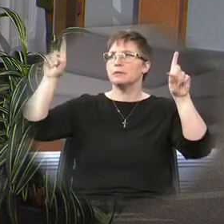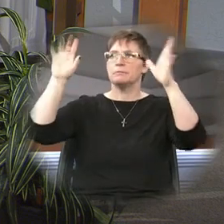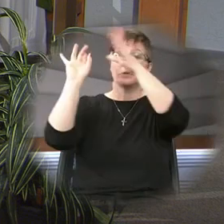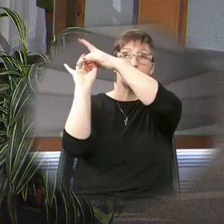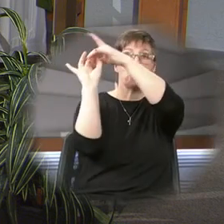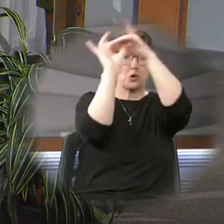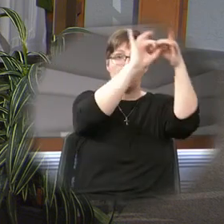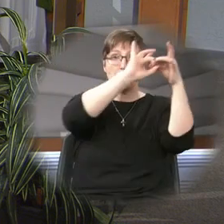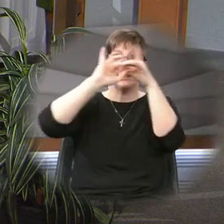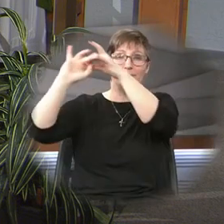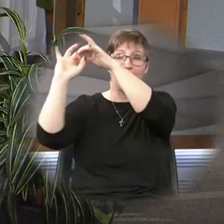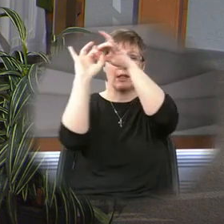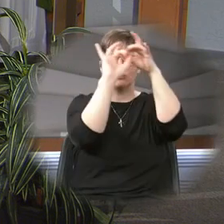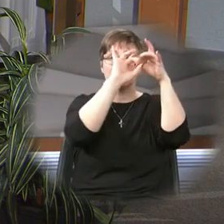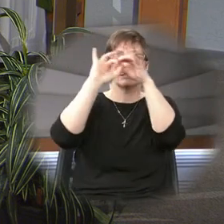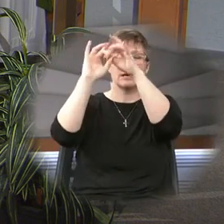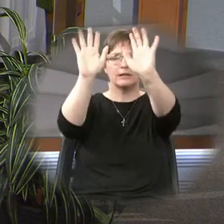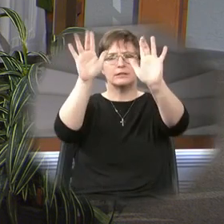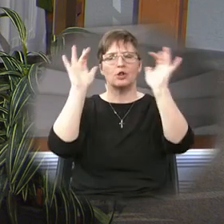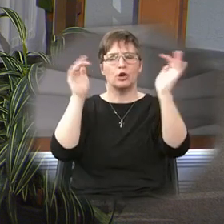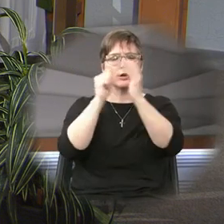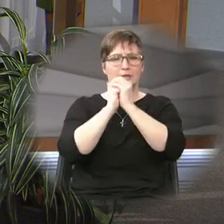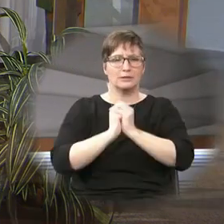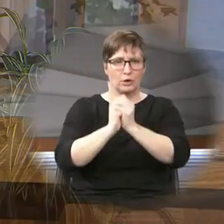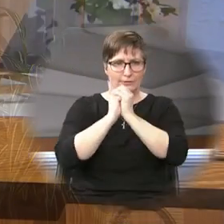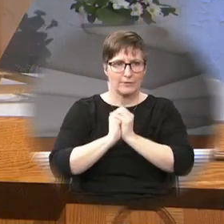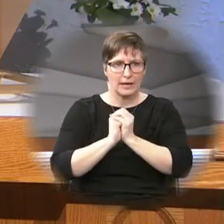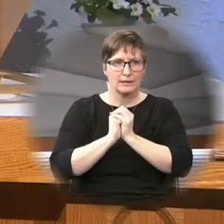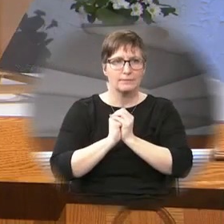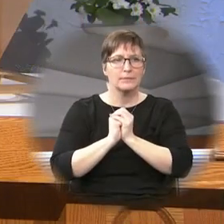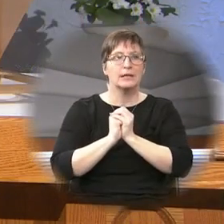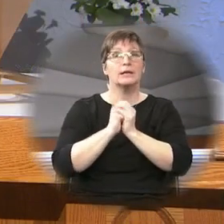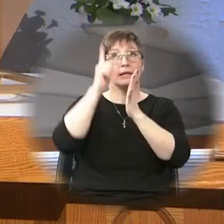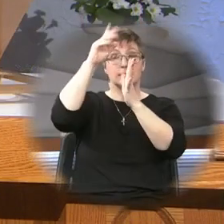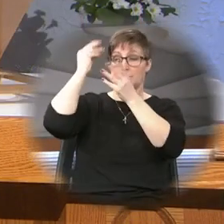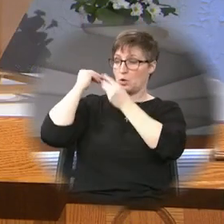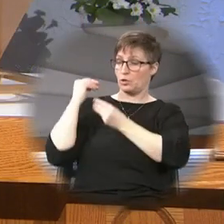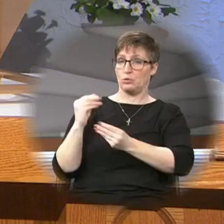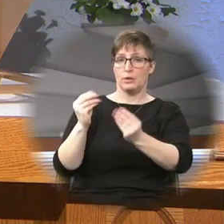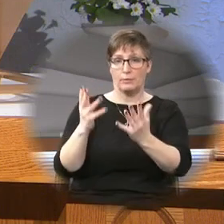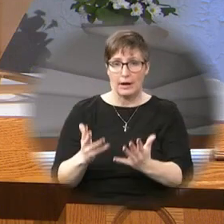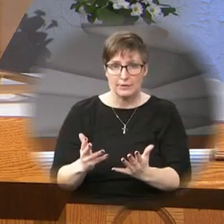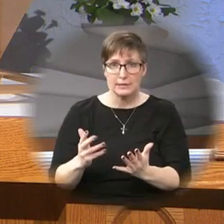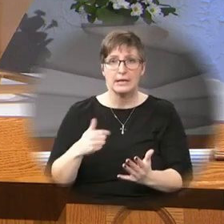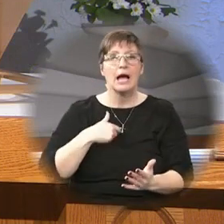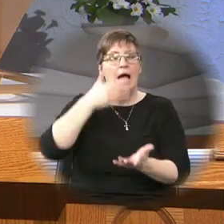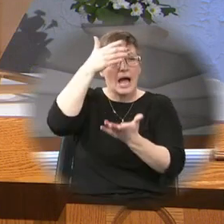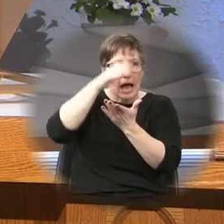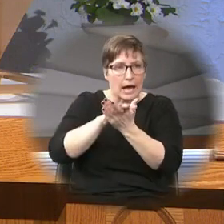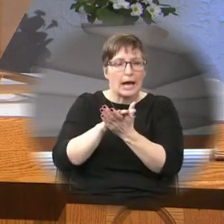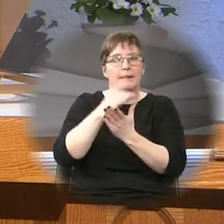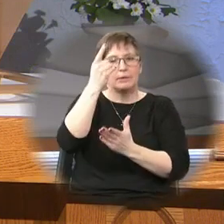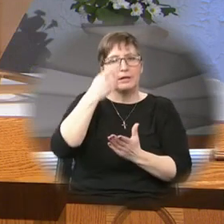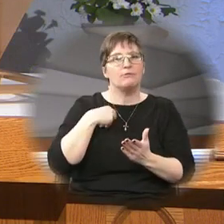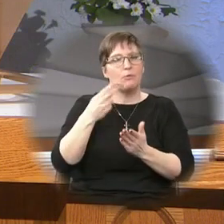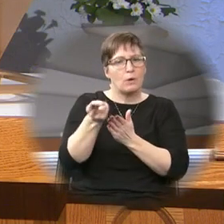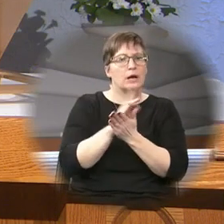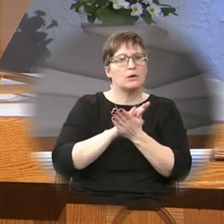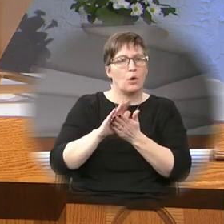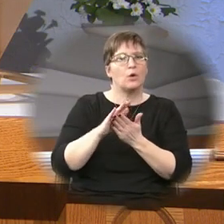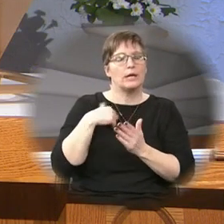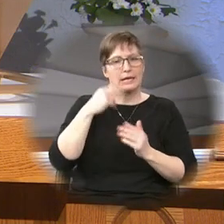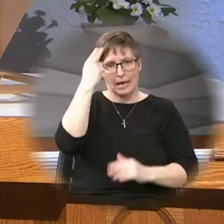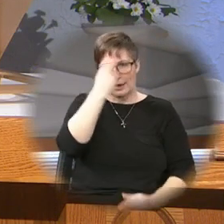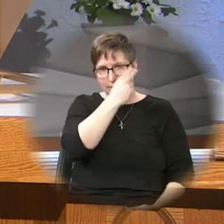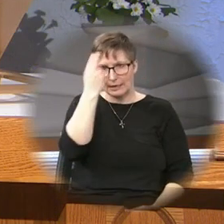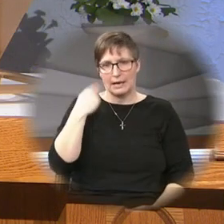and the Son, who with the Father and the Son is adored and glorified, who has spoken through the prophets. I believe in